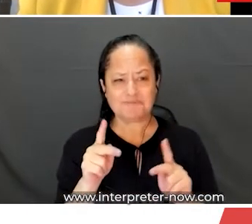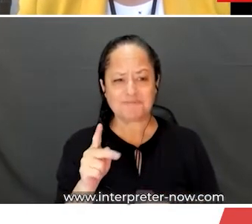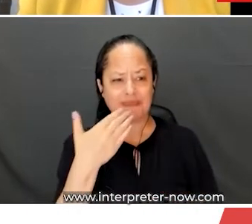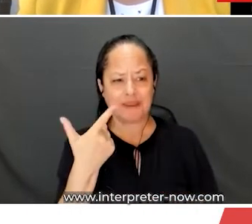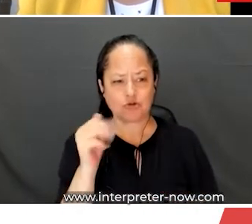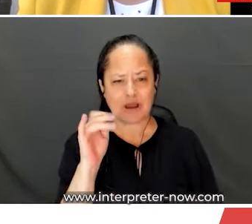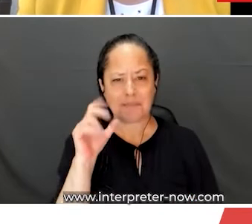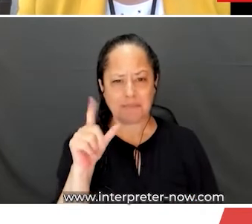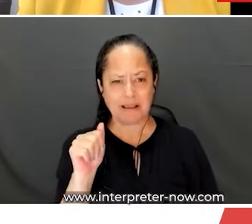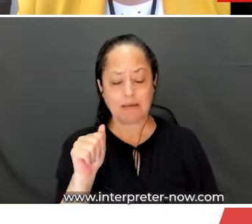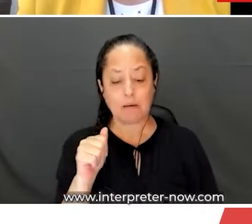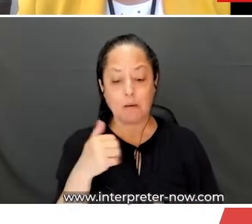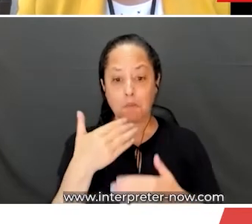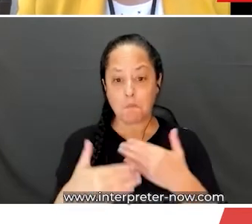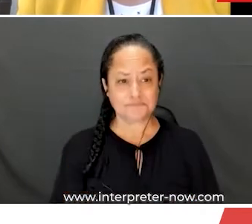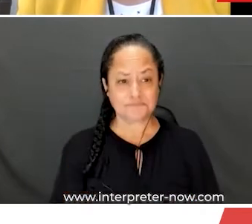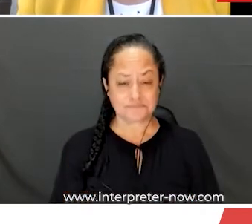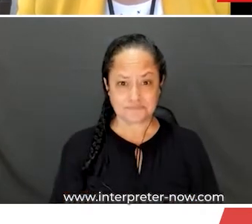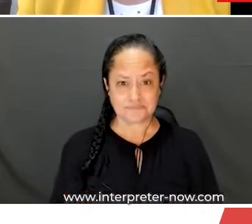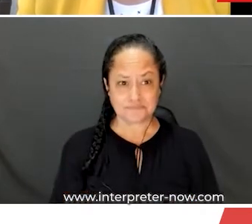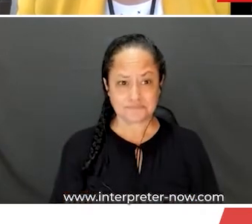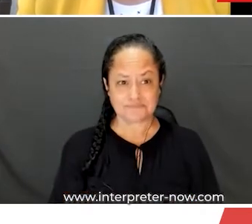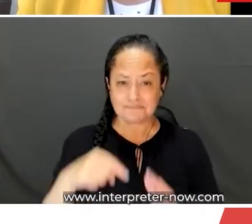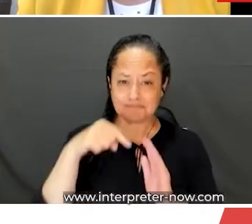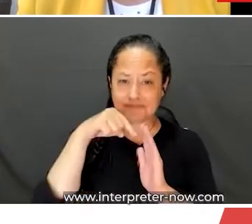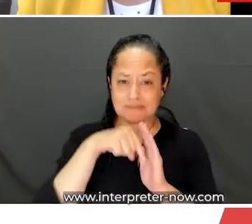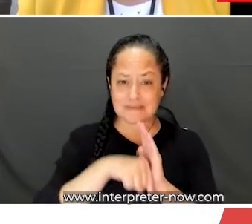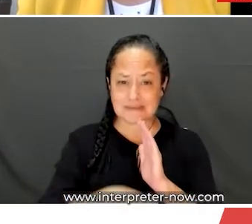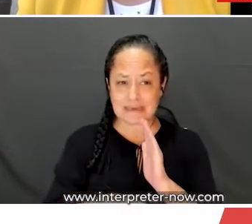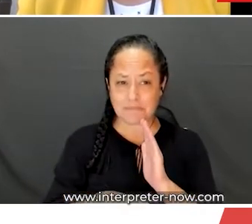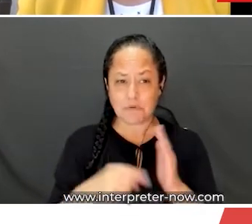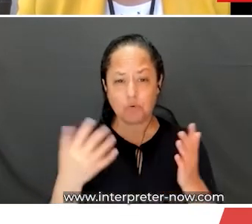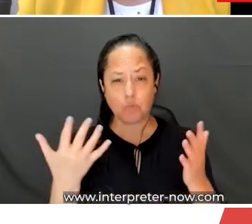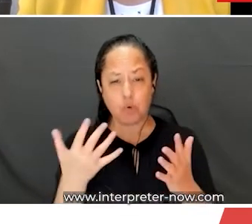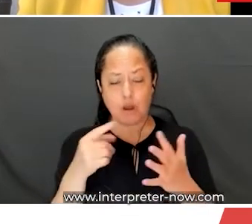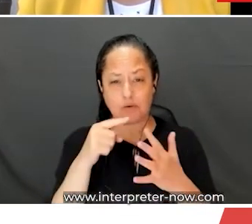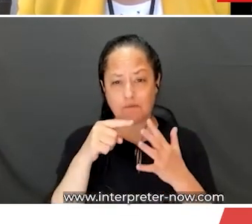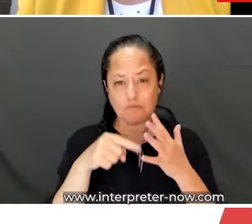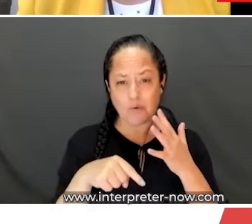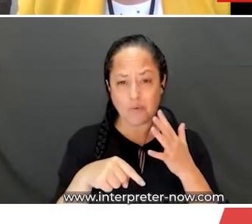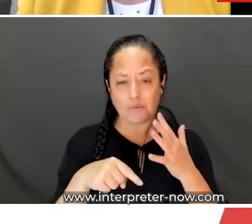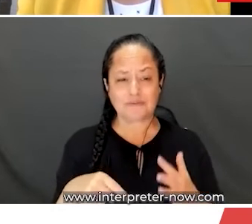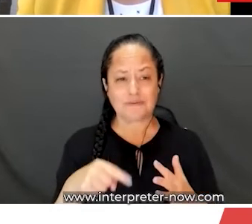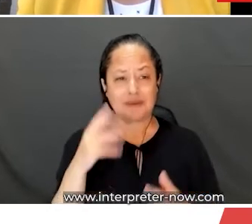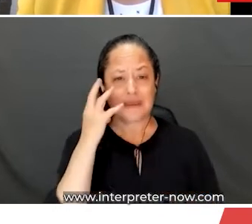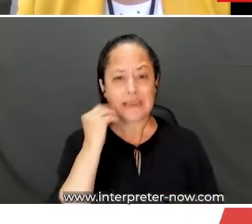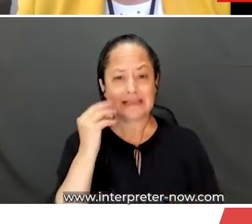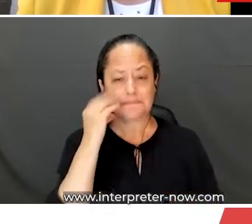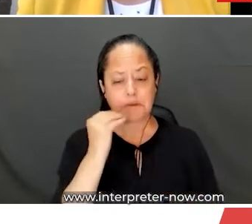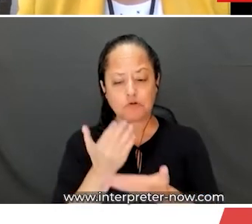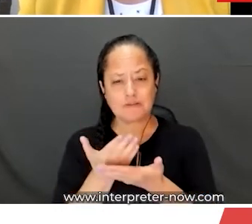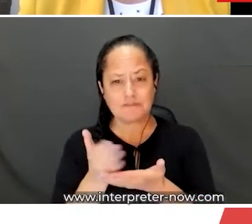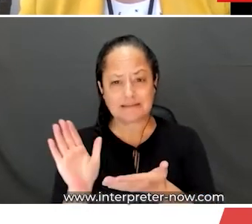Gabriela. And so moving on to the deeper stuff of what are those experiences of